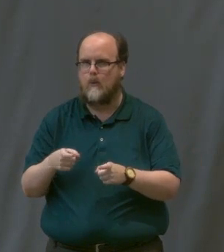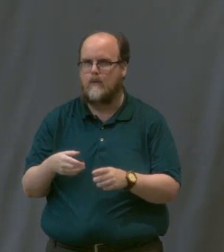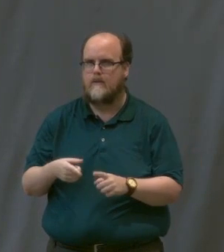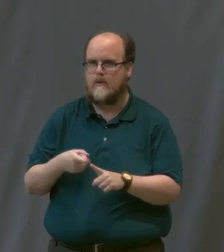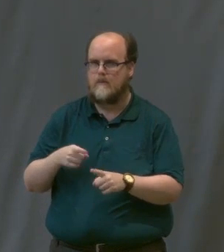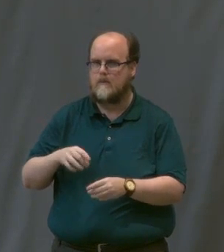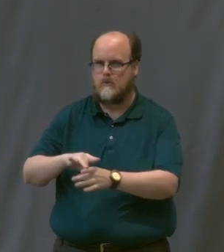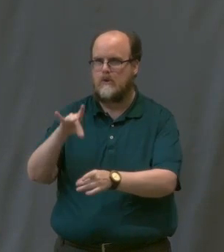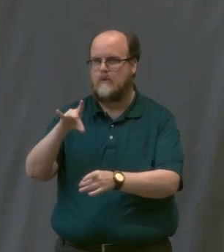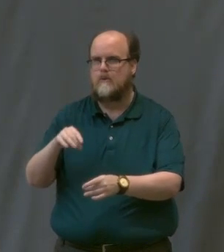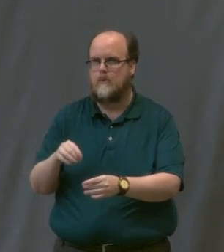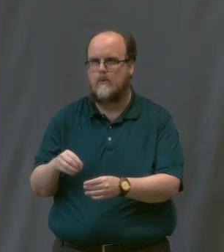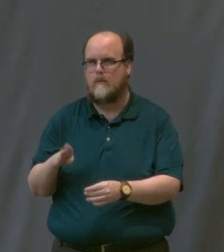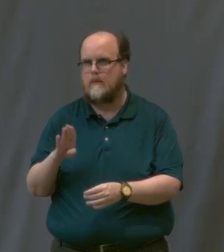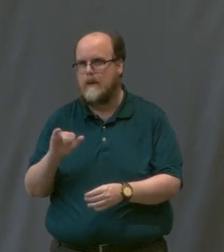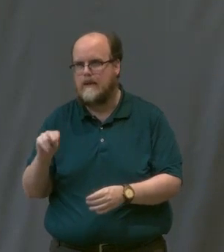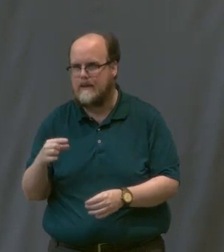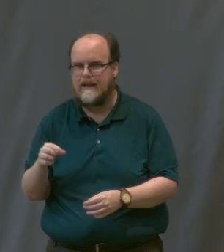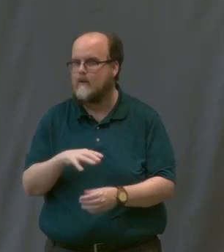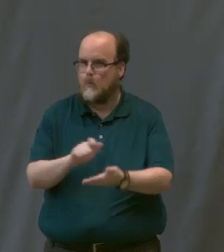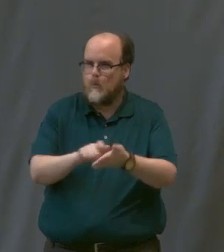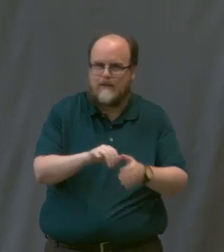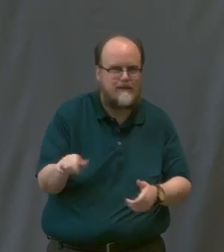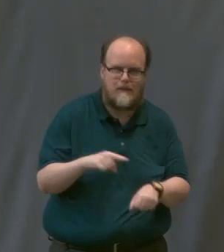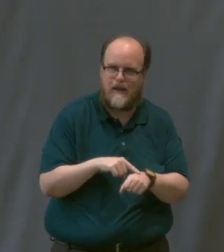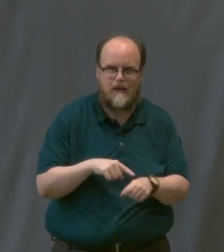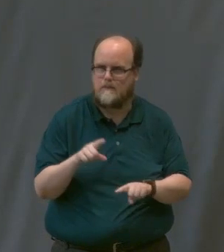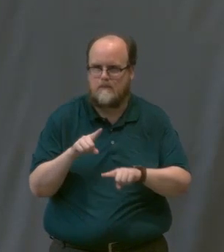spiritual being and able to write at the same time.